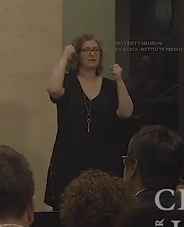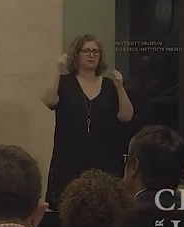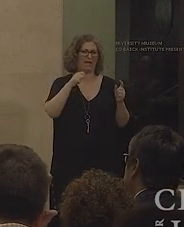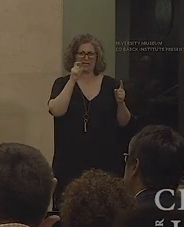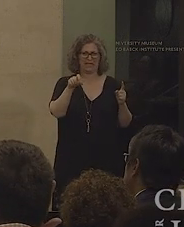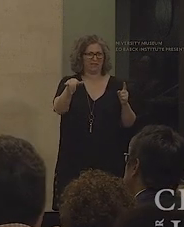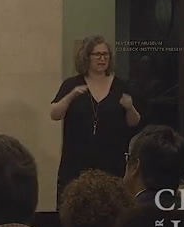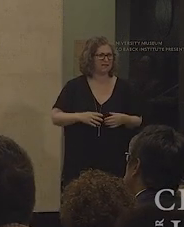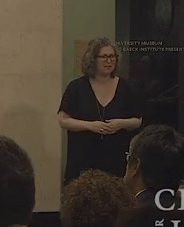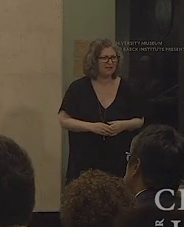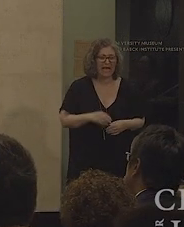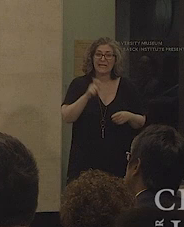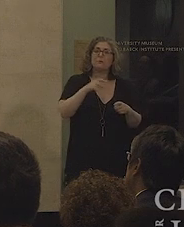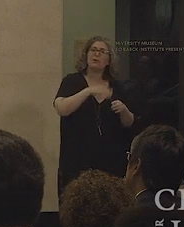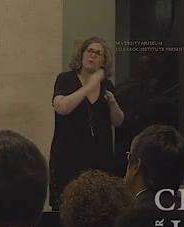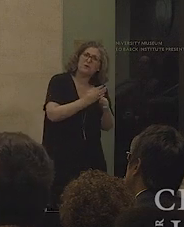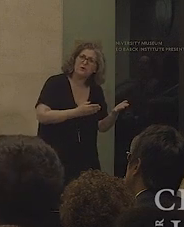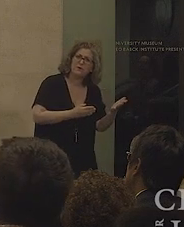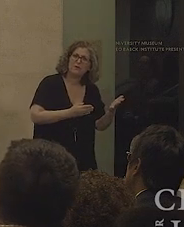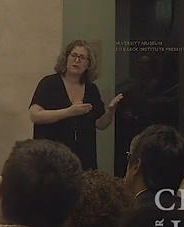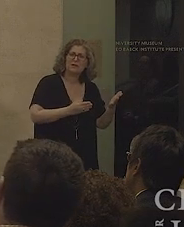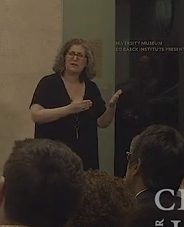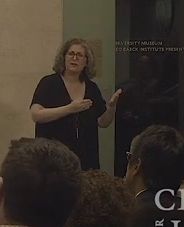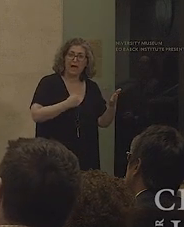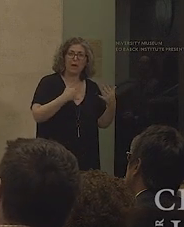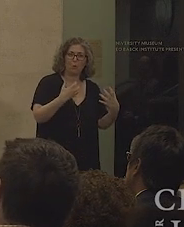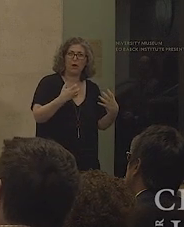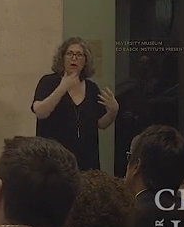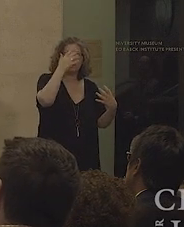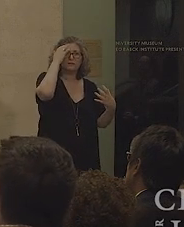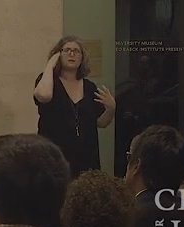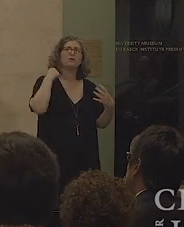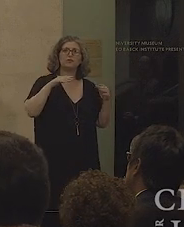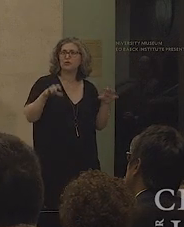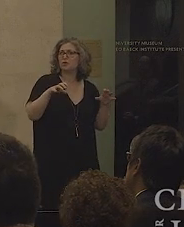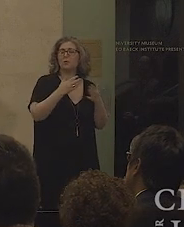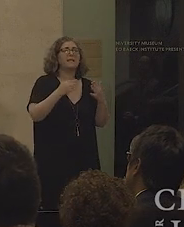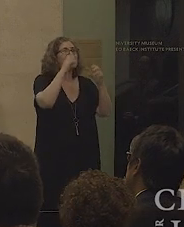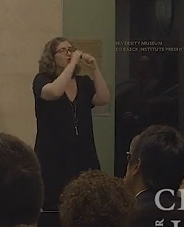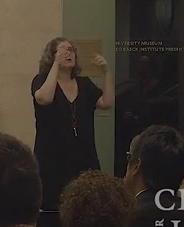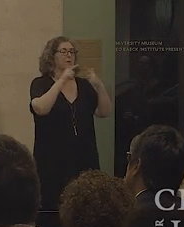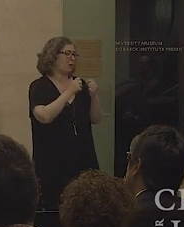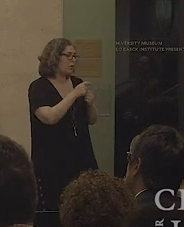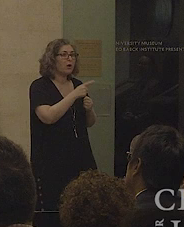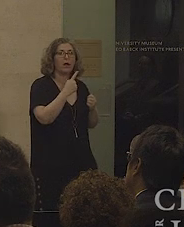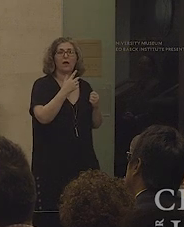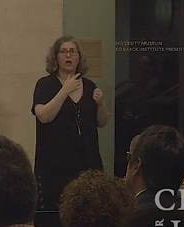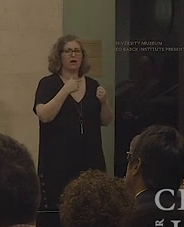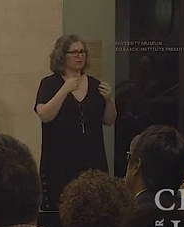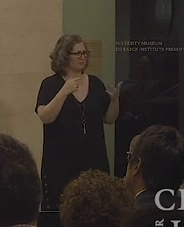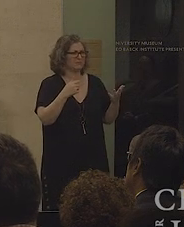this. I needed my kid. I wanted to do the things I dreamt about. I wanted to harass